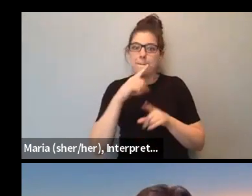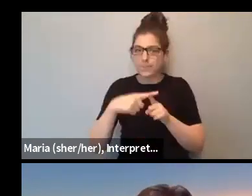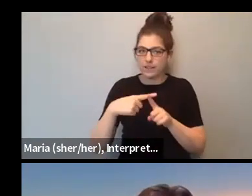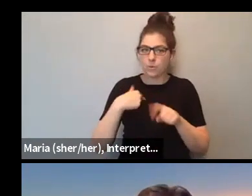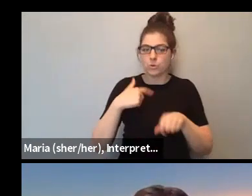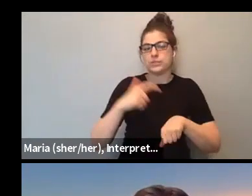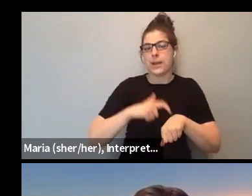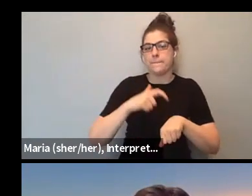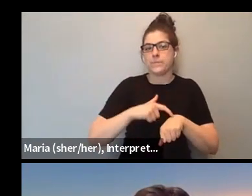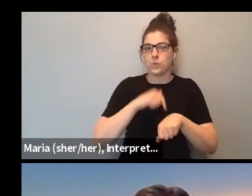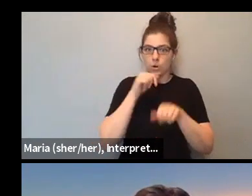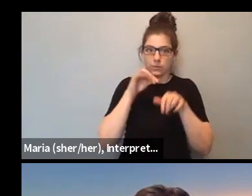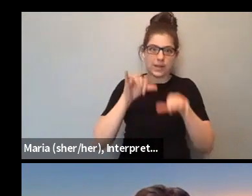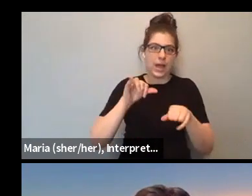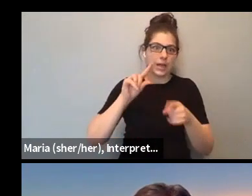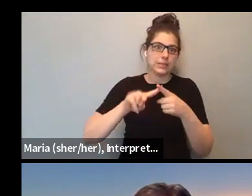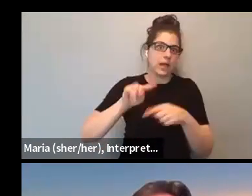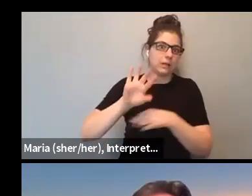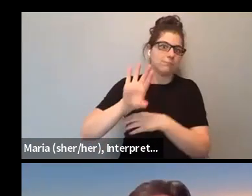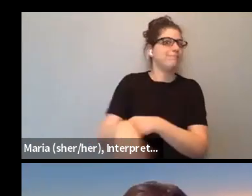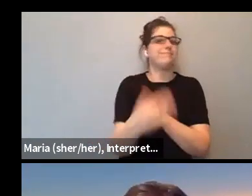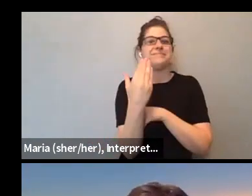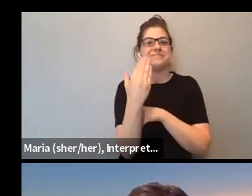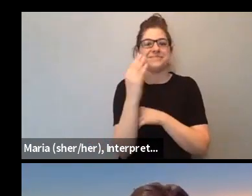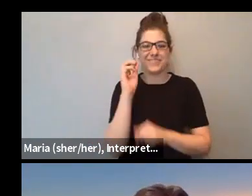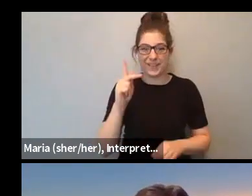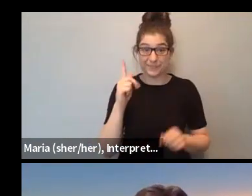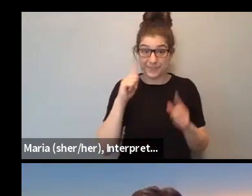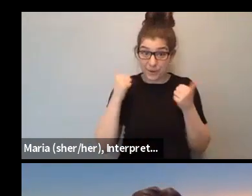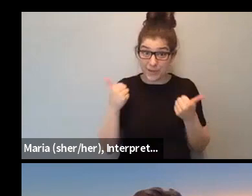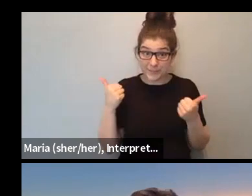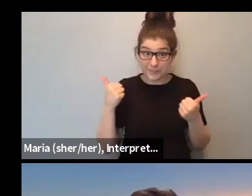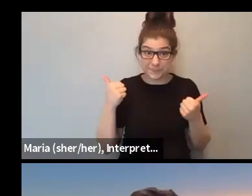here until the break of dawn. All right? Sound good to y'all?